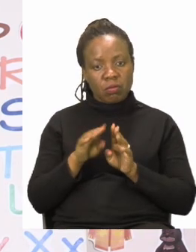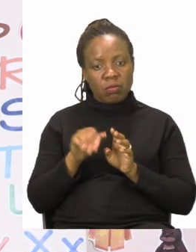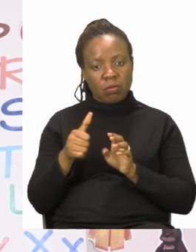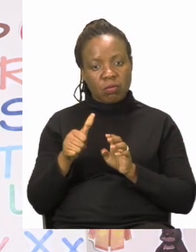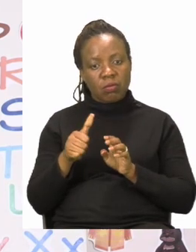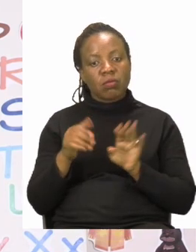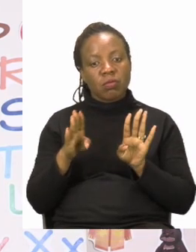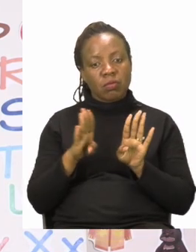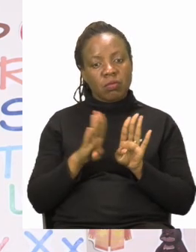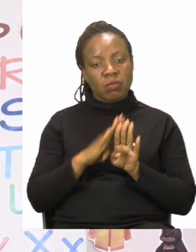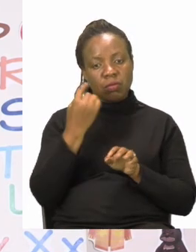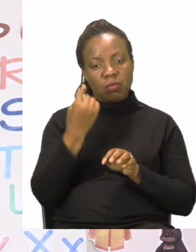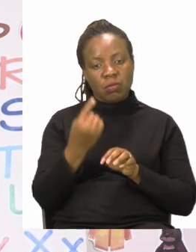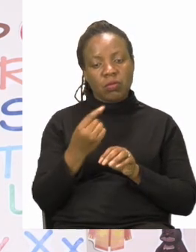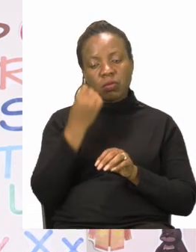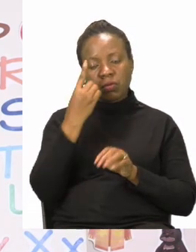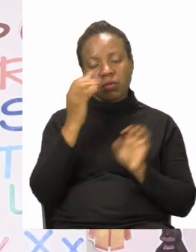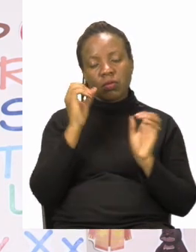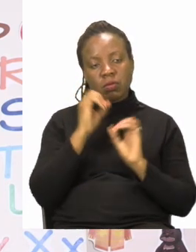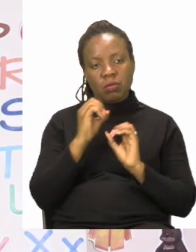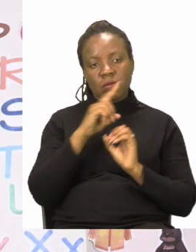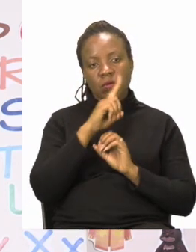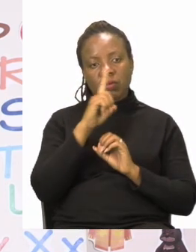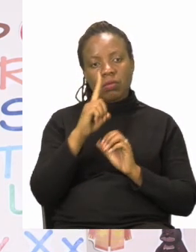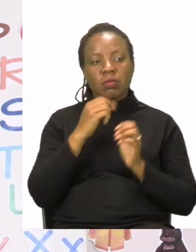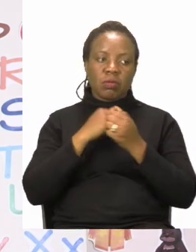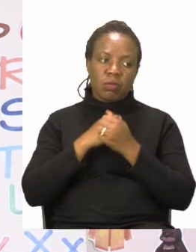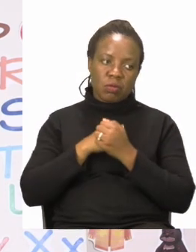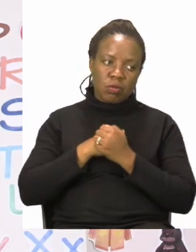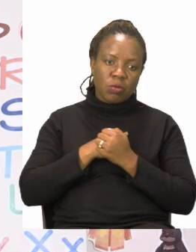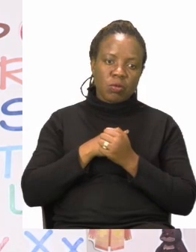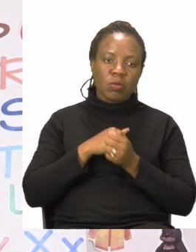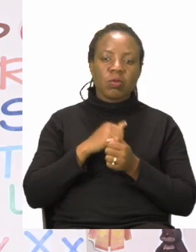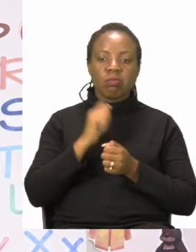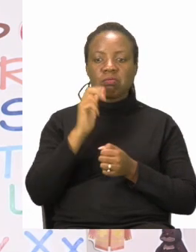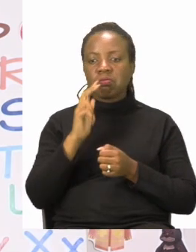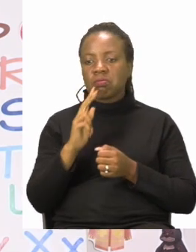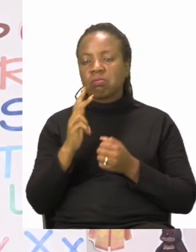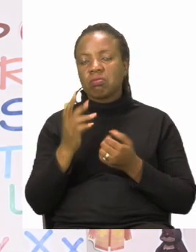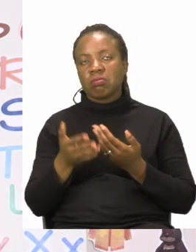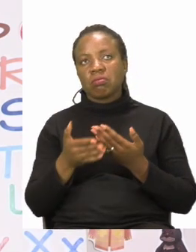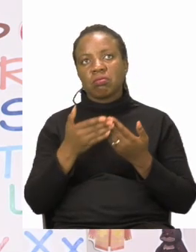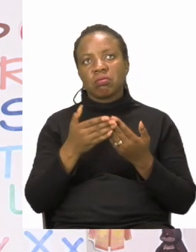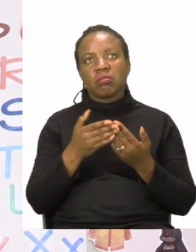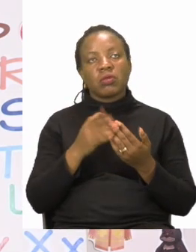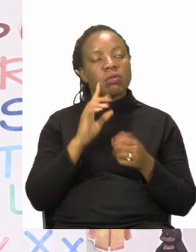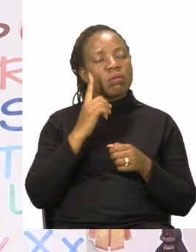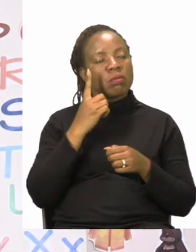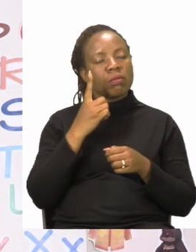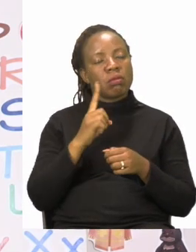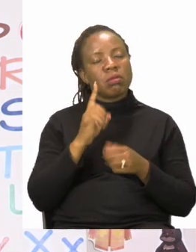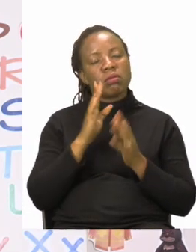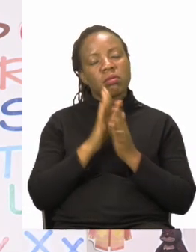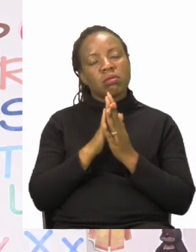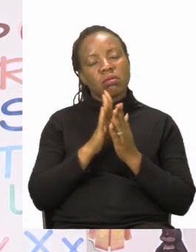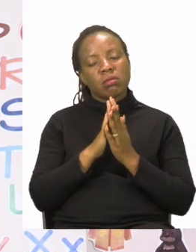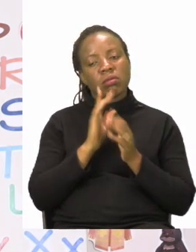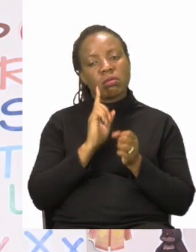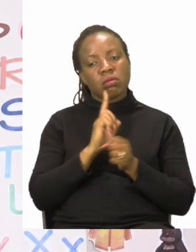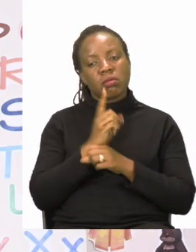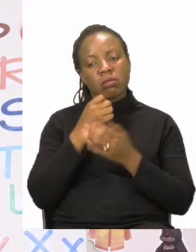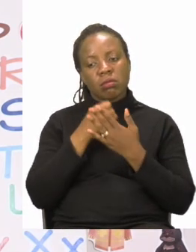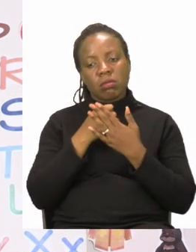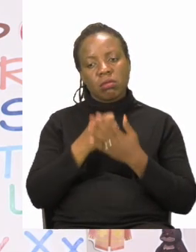don't understand, you can always ask someone to help you. But remember, first try and do it on